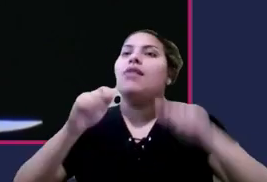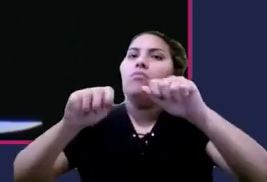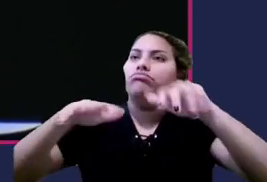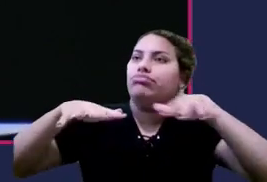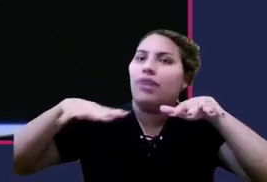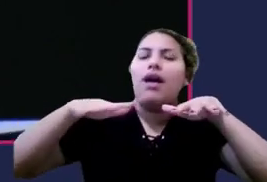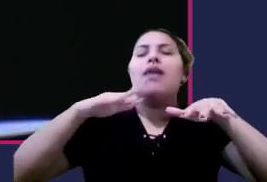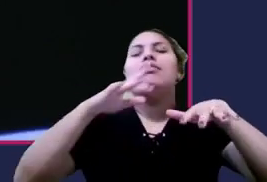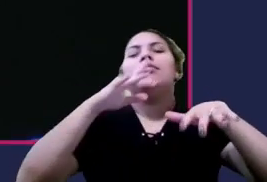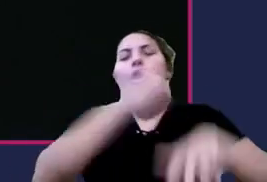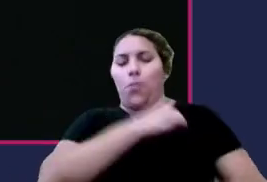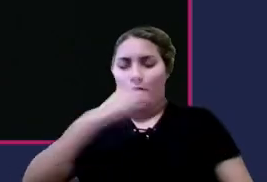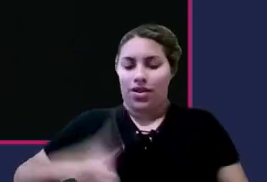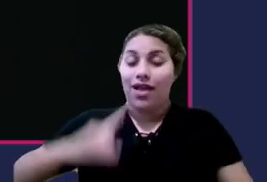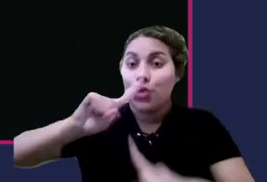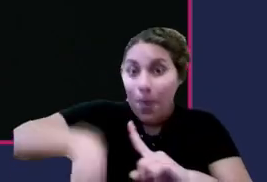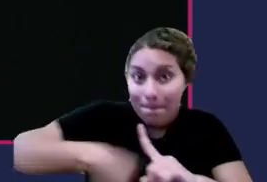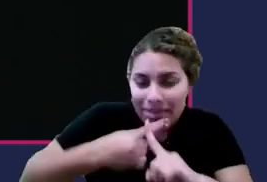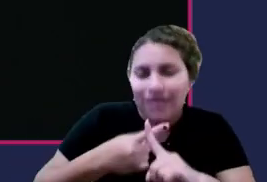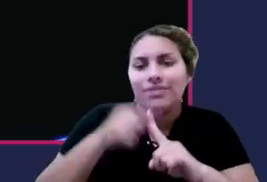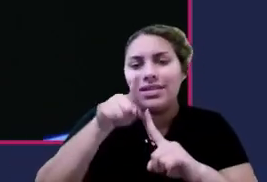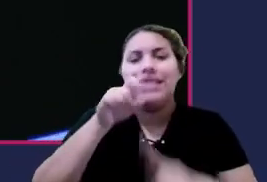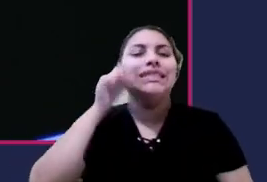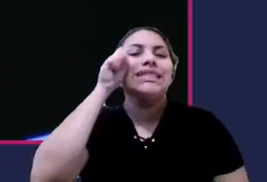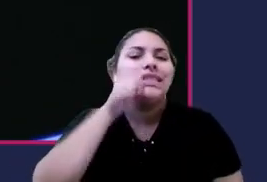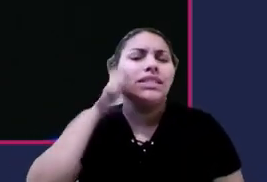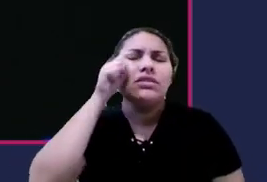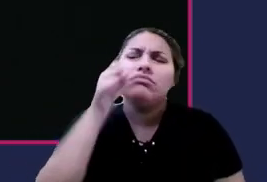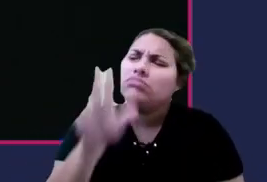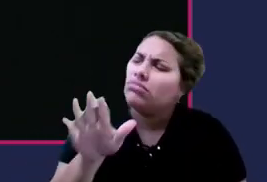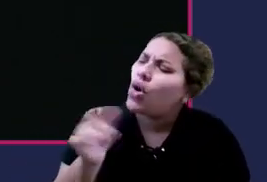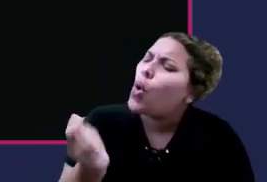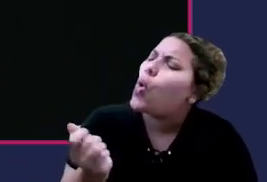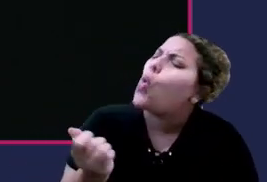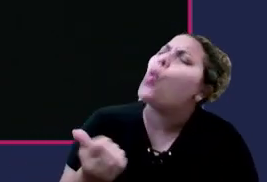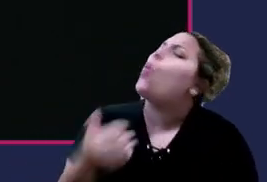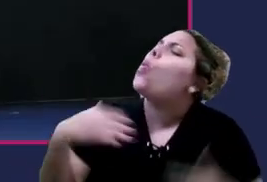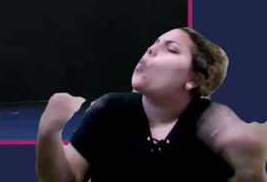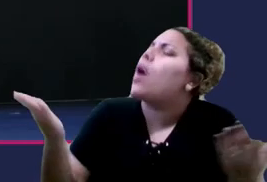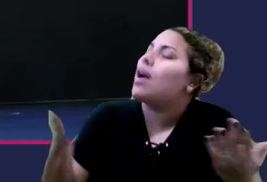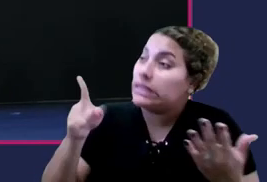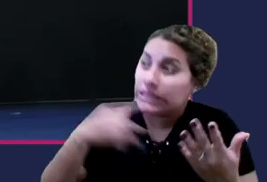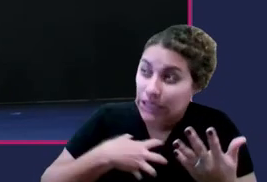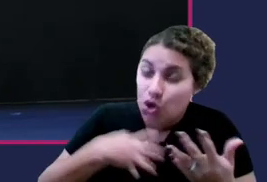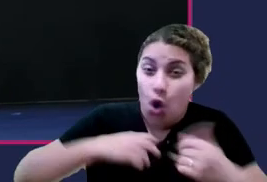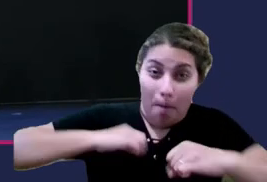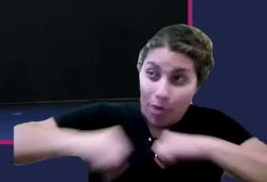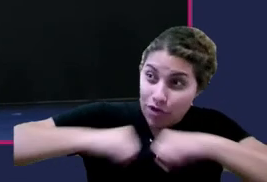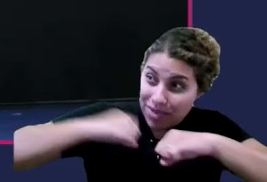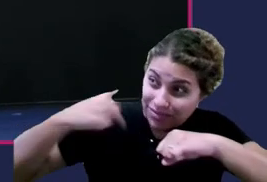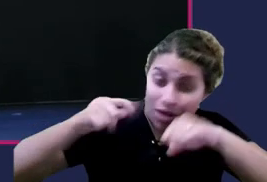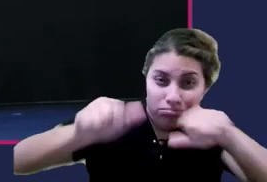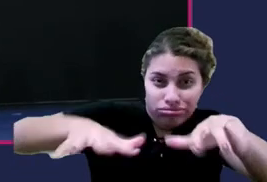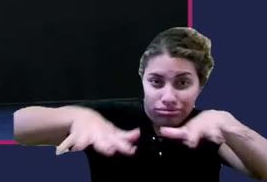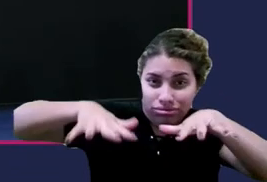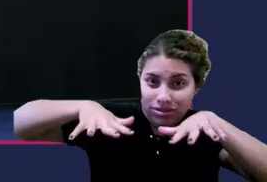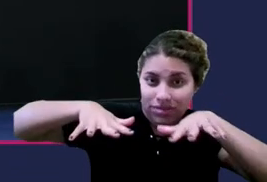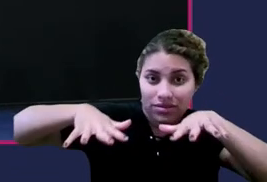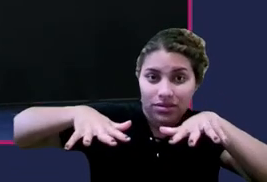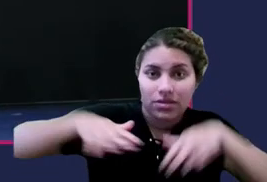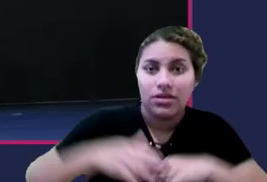from Congress and the Senate. What will be the main movements of this